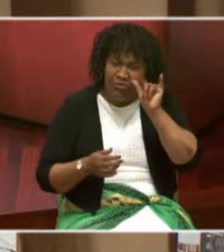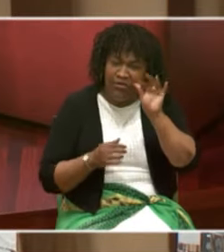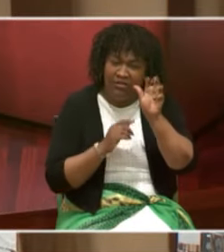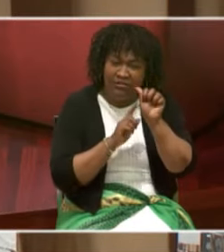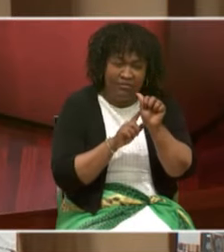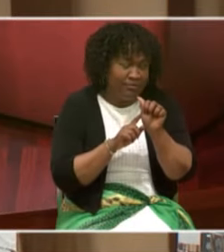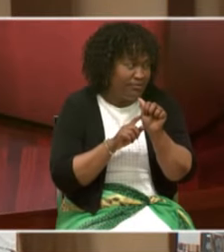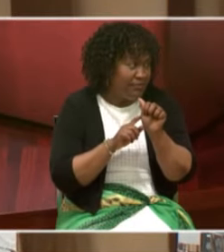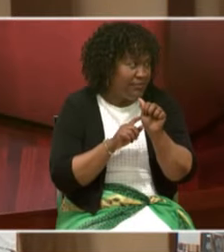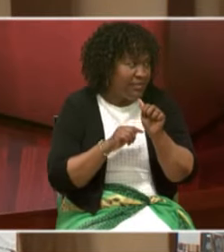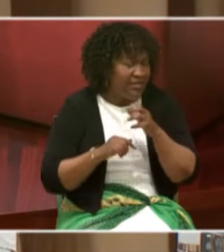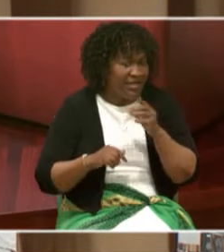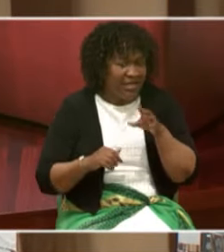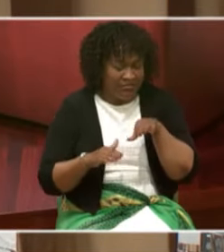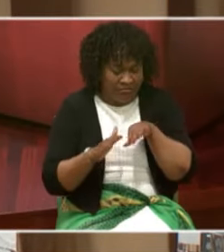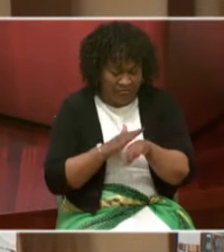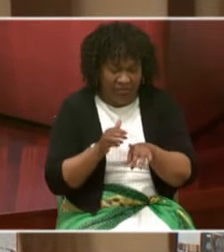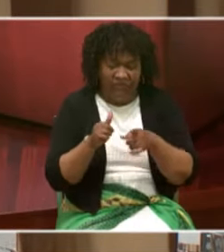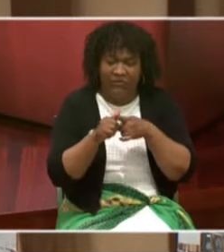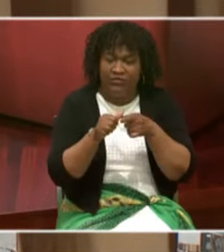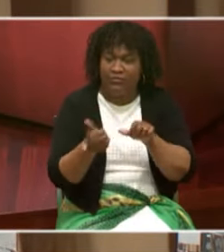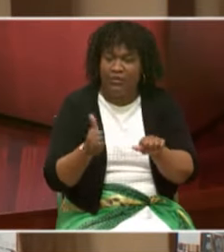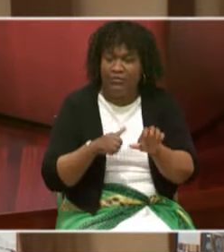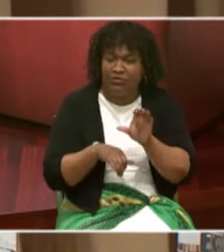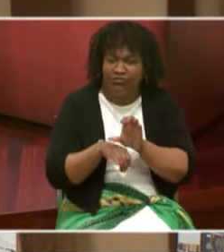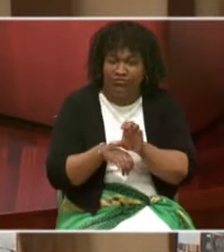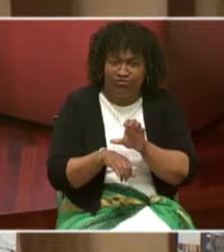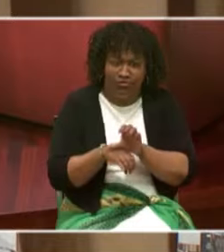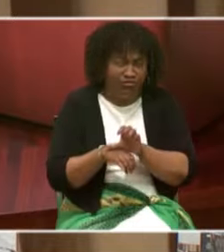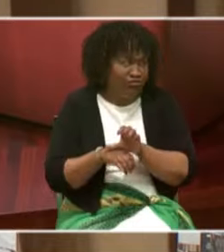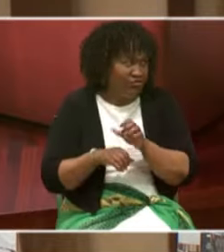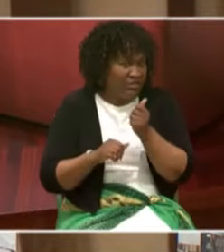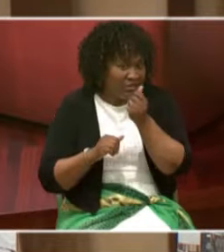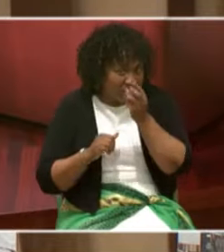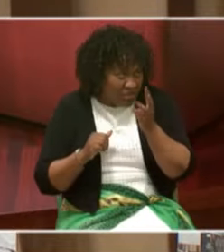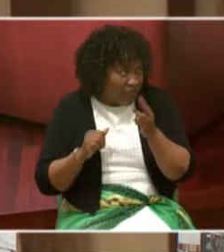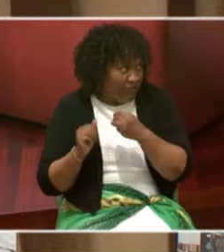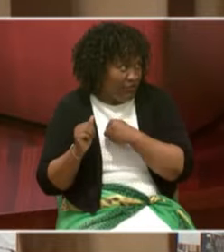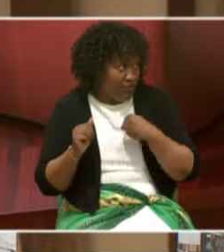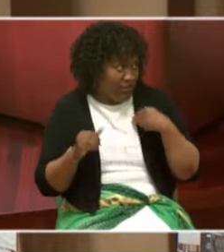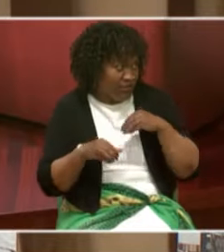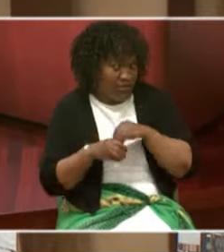The same school that denied me admission in